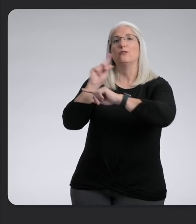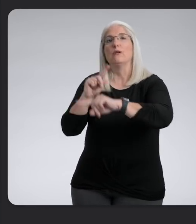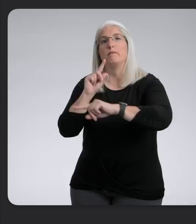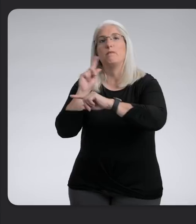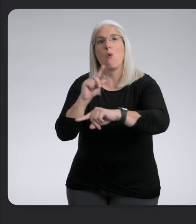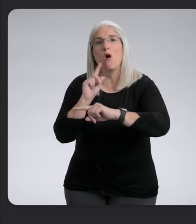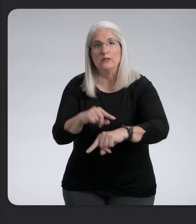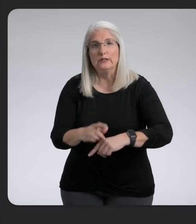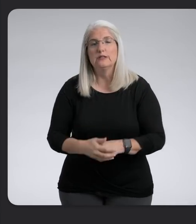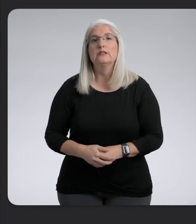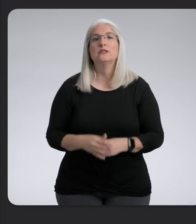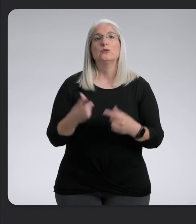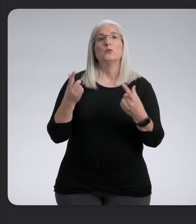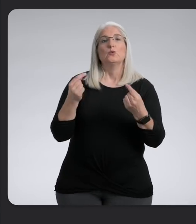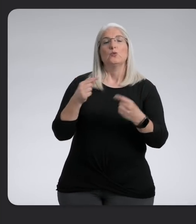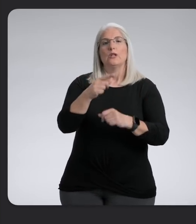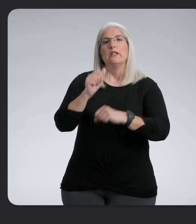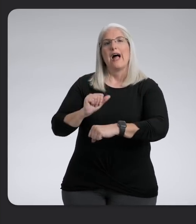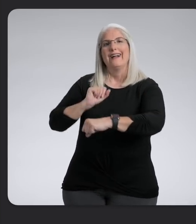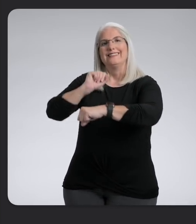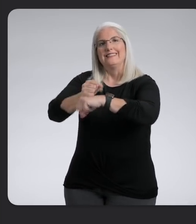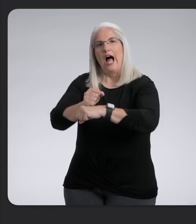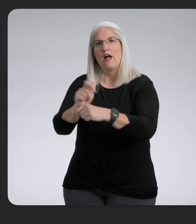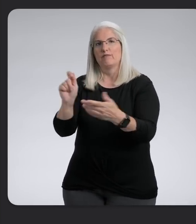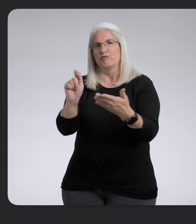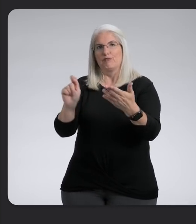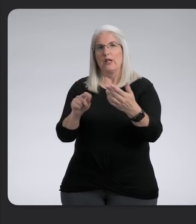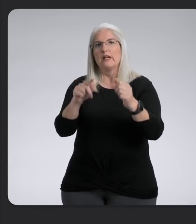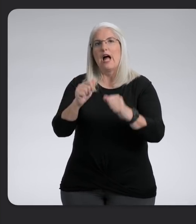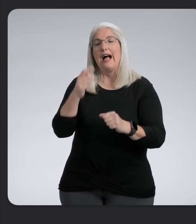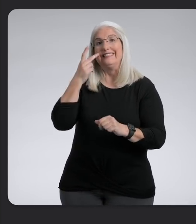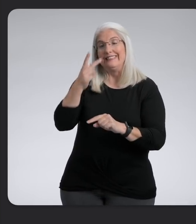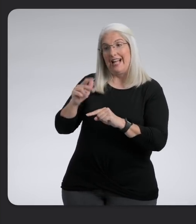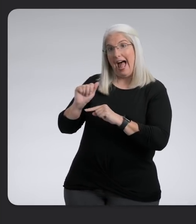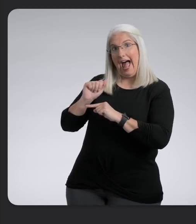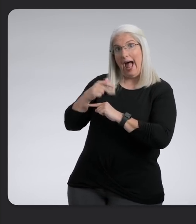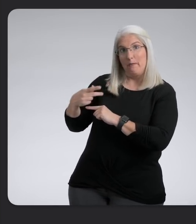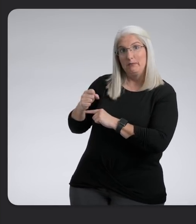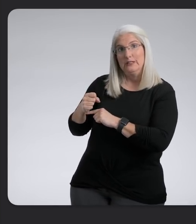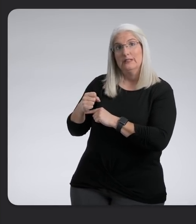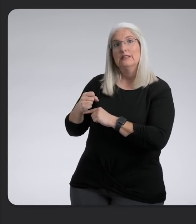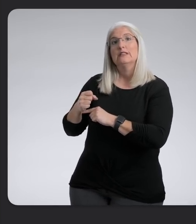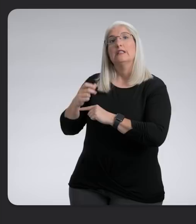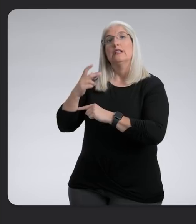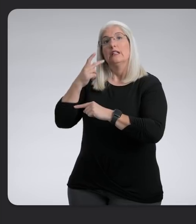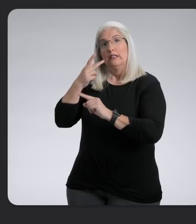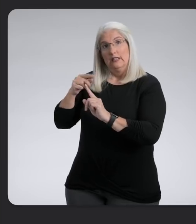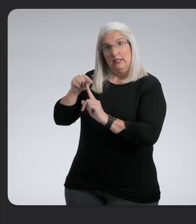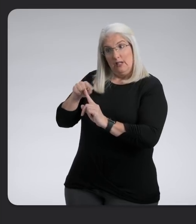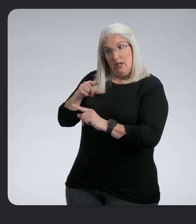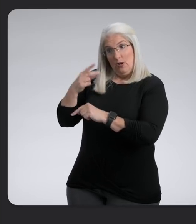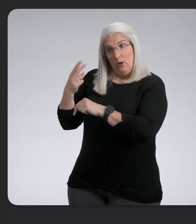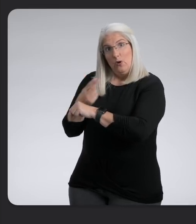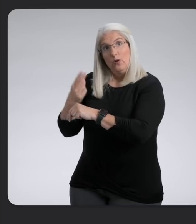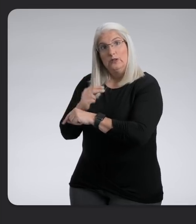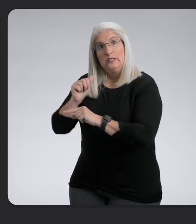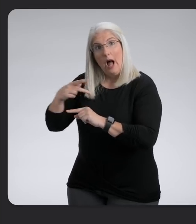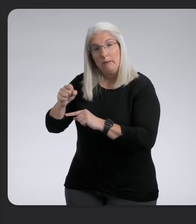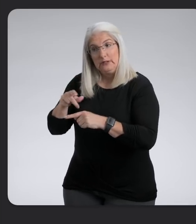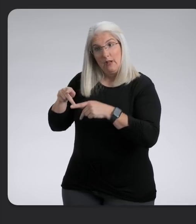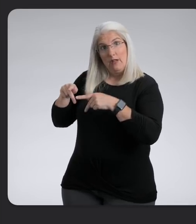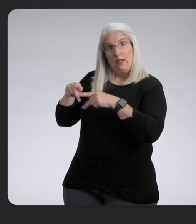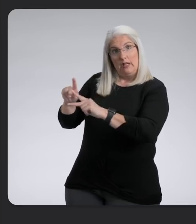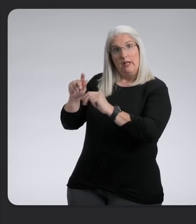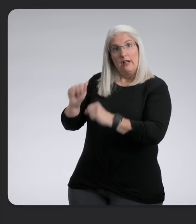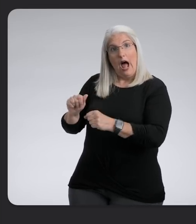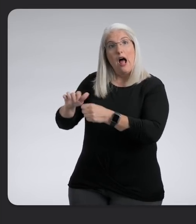how apps treat your privacy. You can see how often apps use the permission you've granted to access your location,